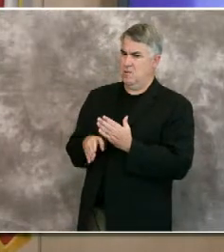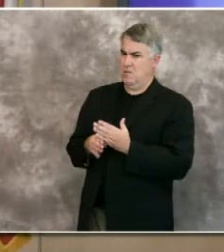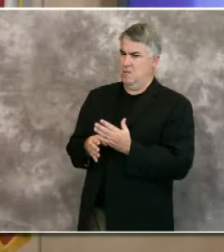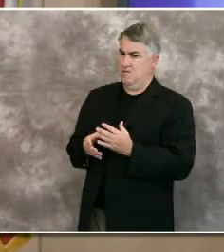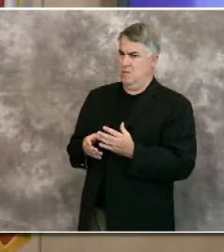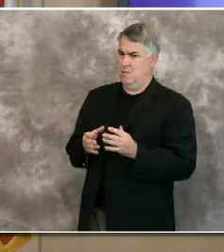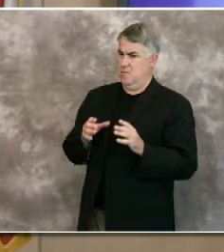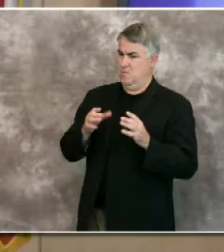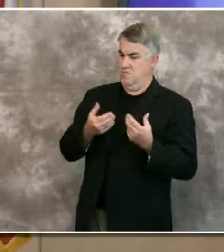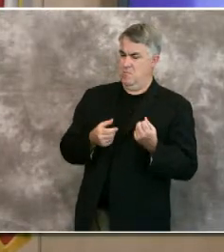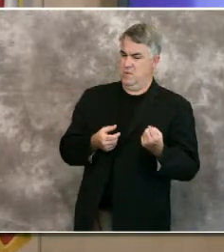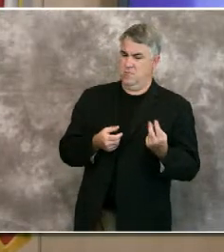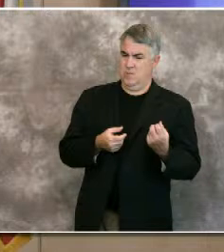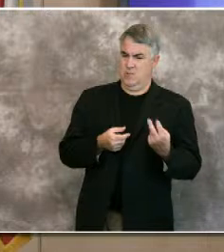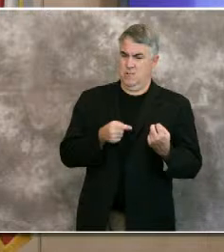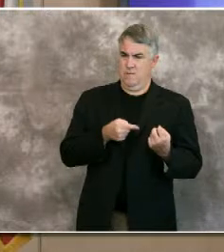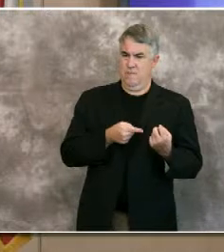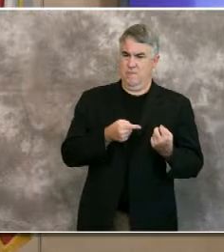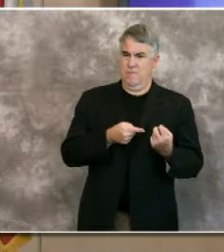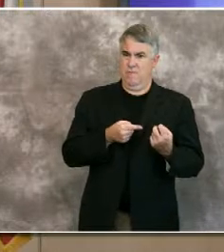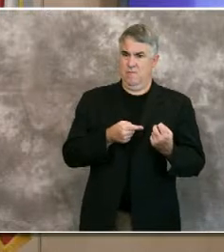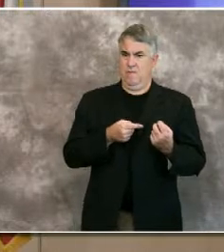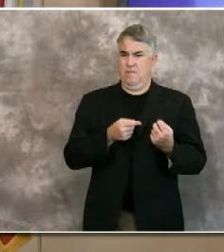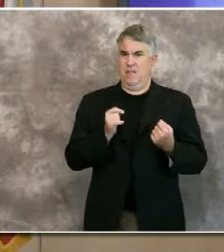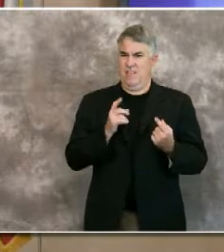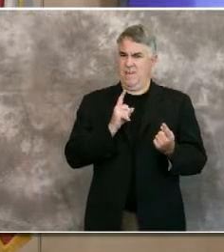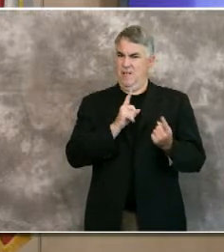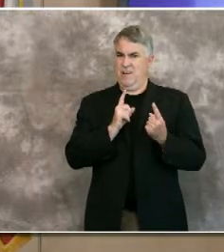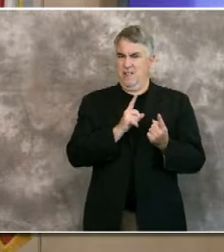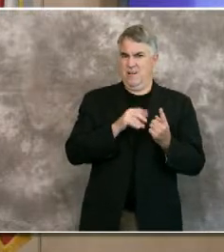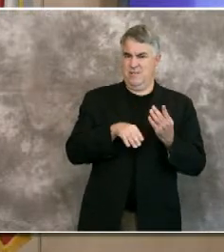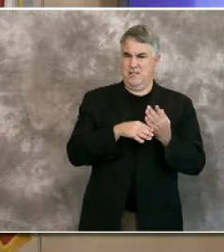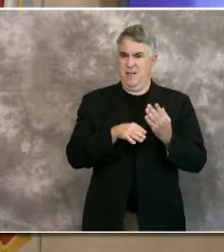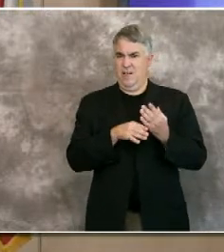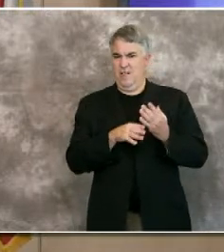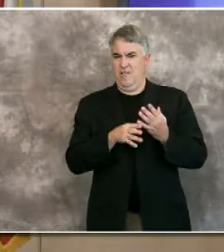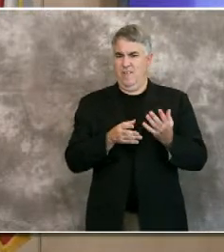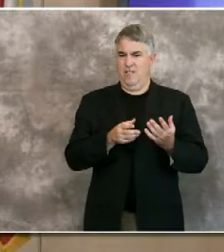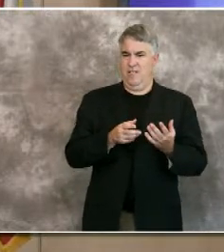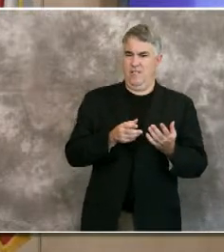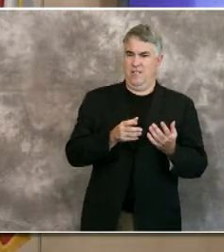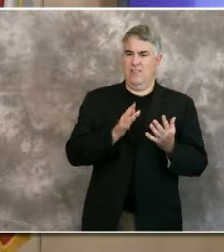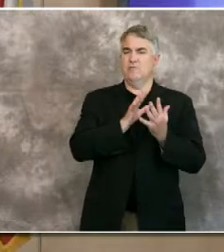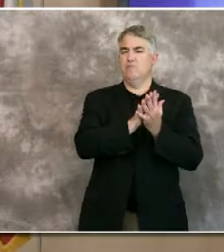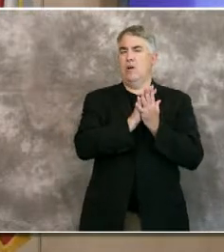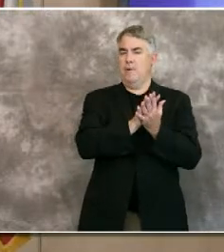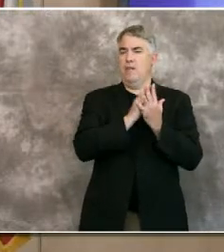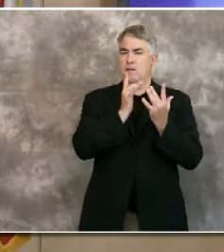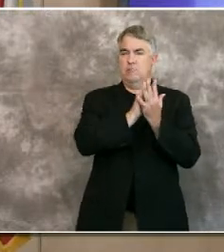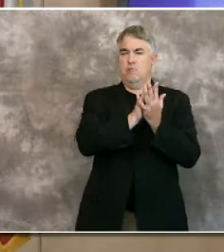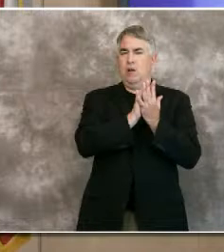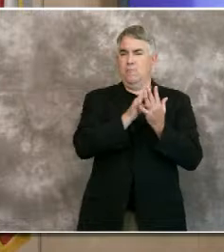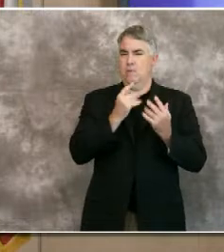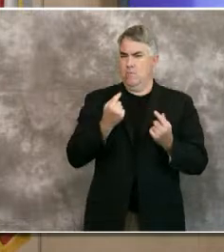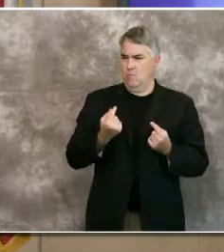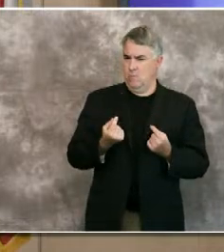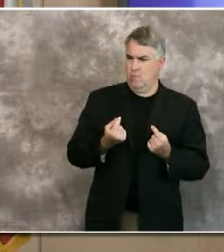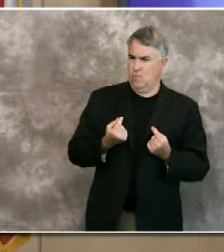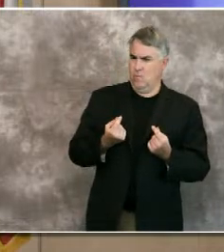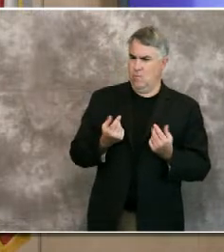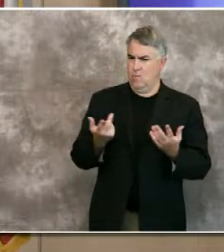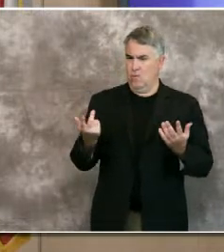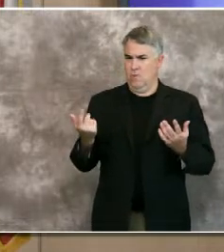12 3-on-3 scrimmages or 6-on-6 scrimmages, other ones that are not. You're saying that those 3-on-3 scrimmages are not